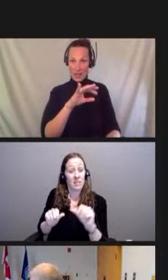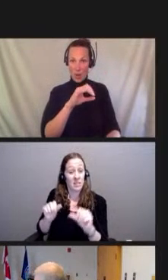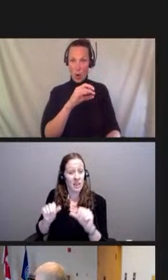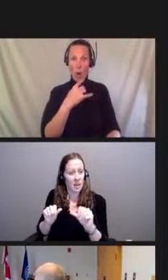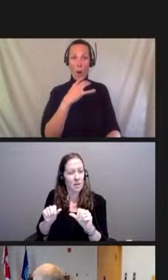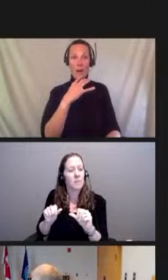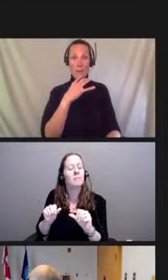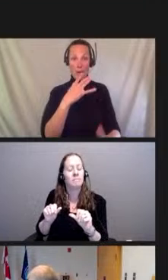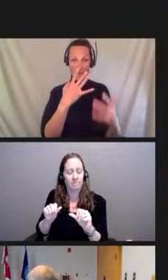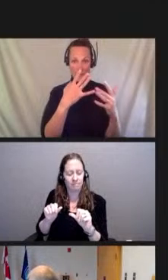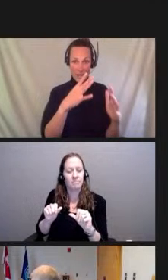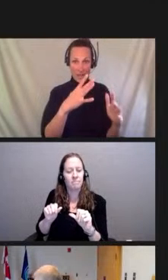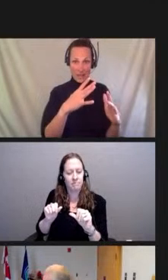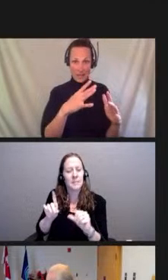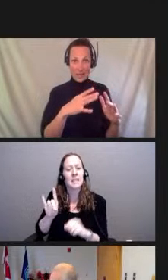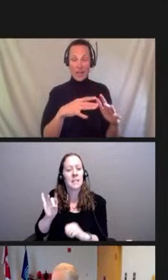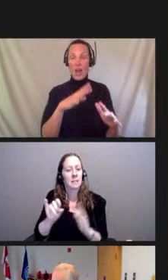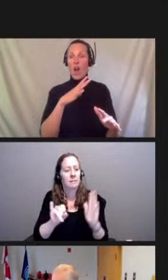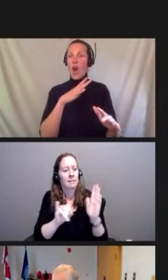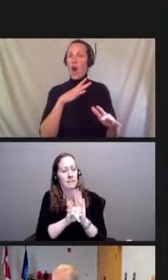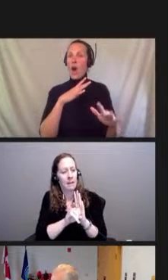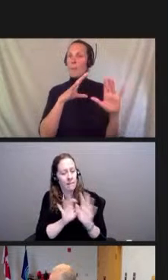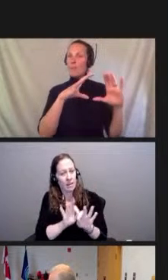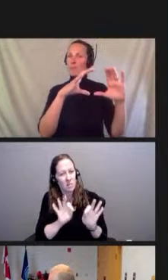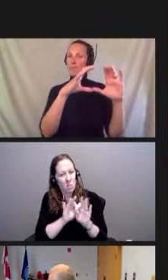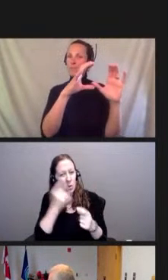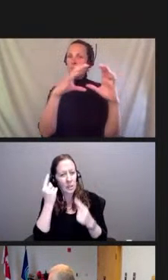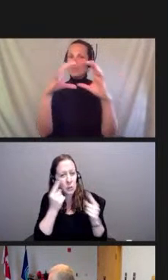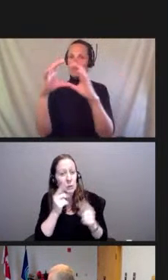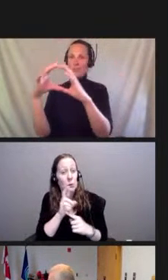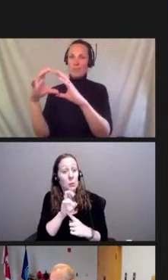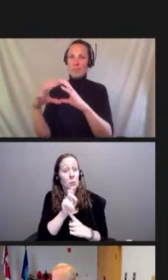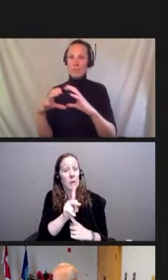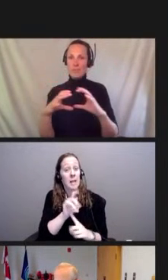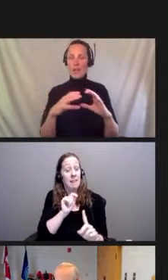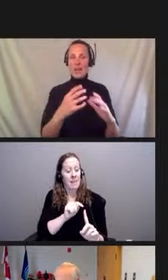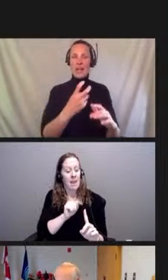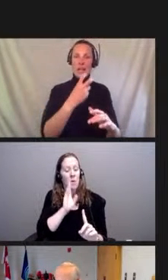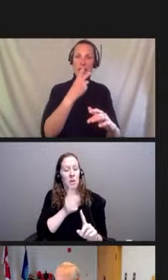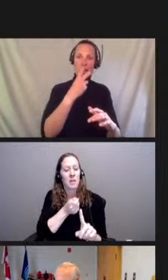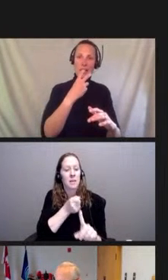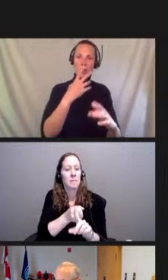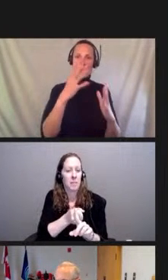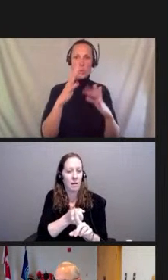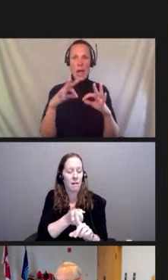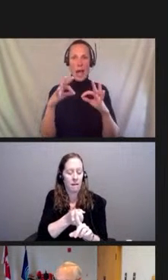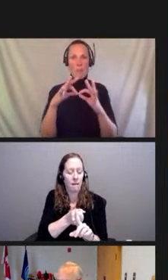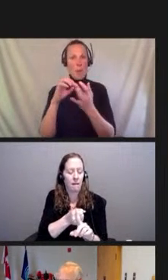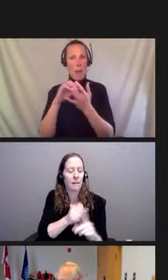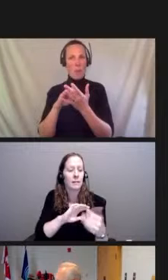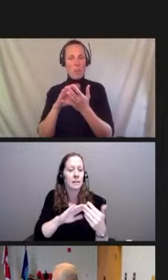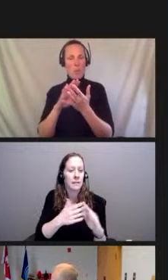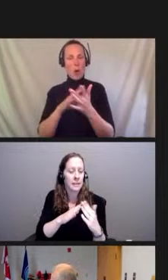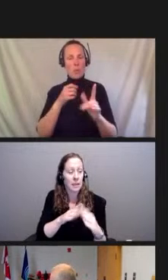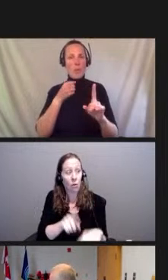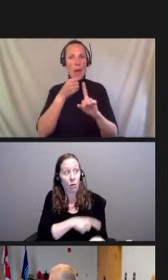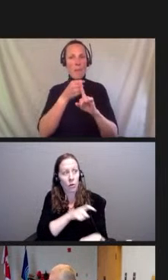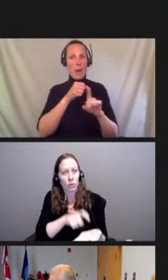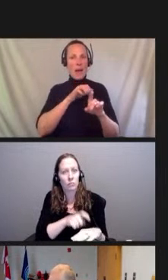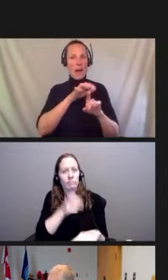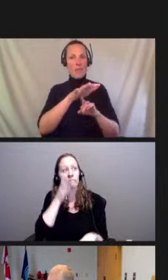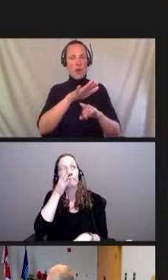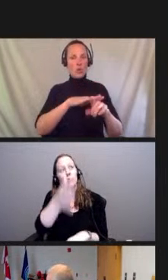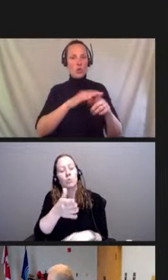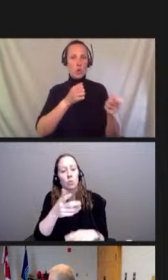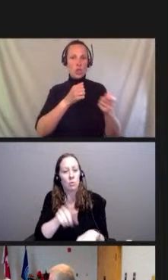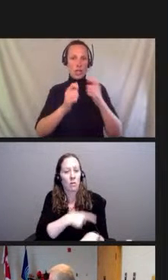key considerations and risks that have the potential to impact the long-term waste management in the city that need to be considered during the development of the solid